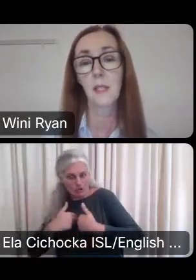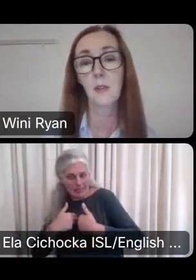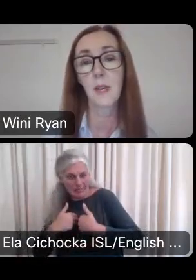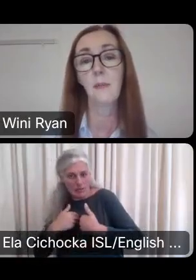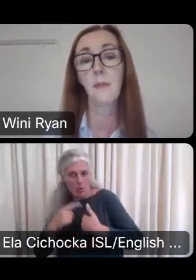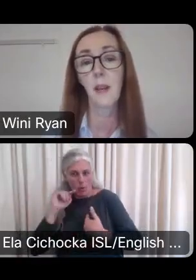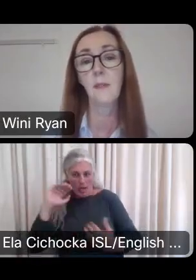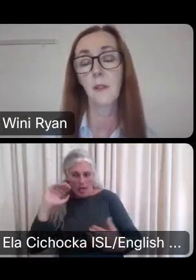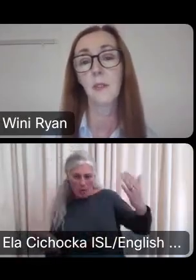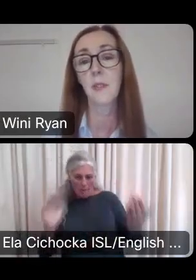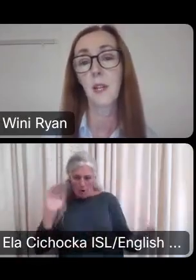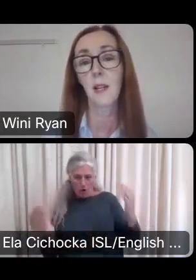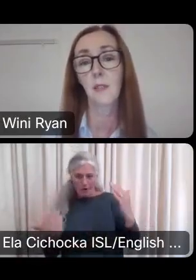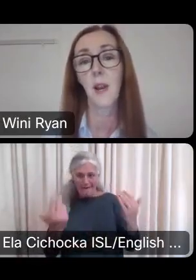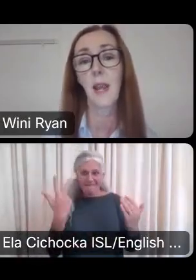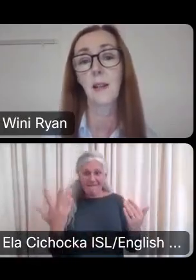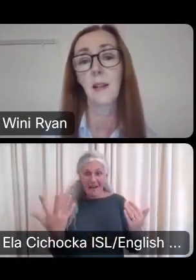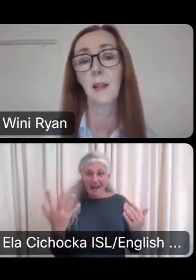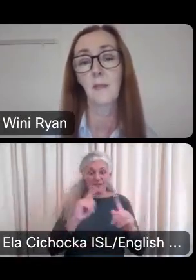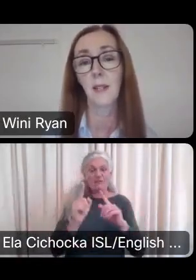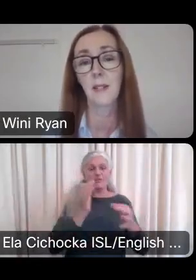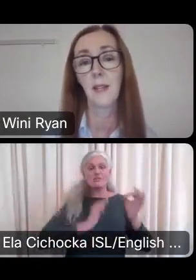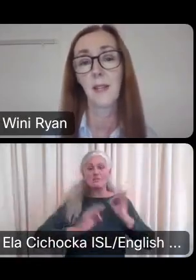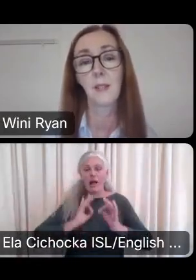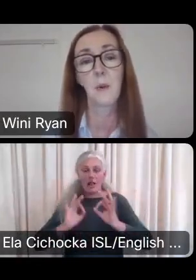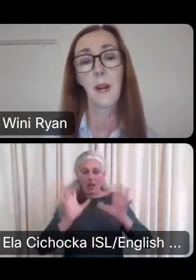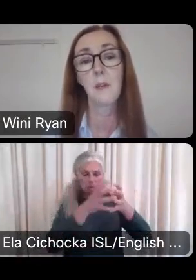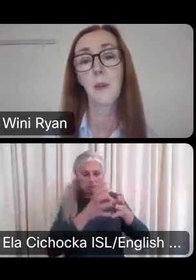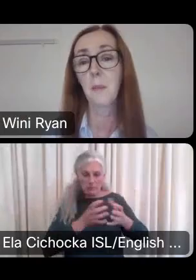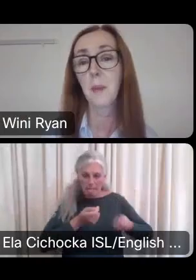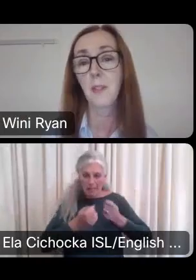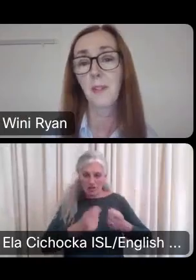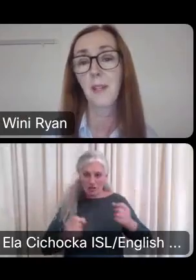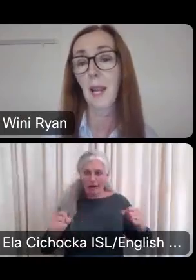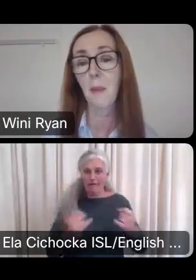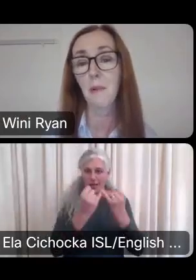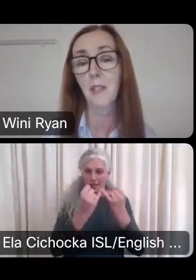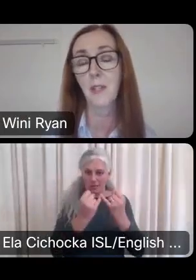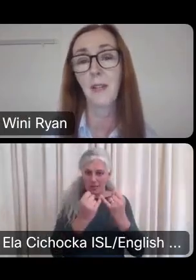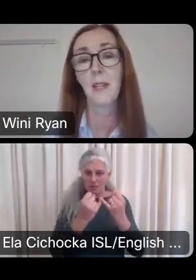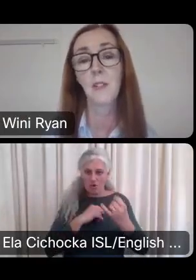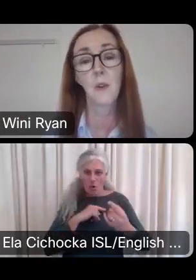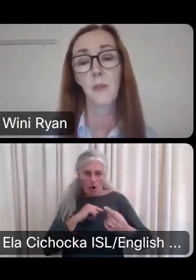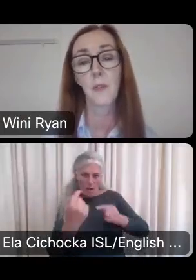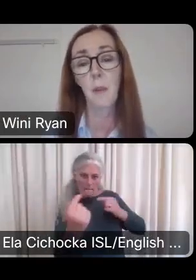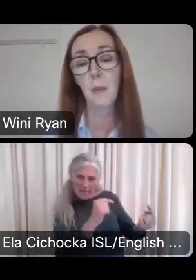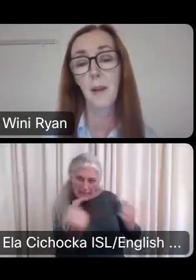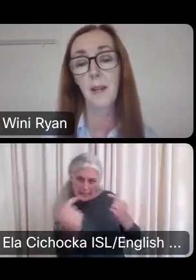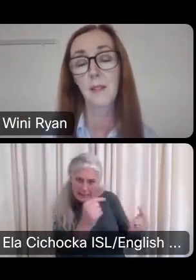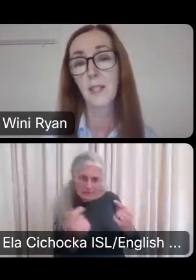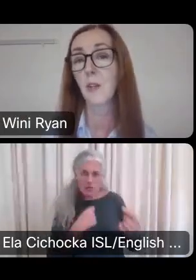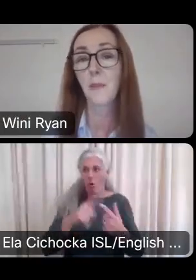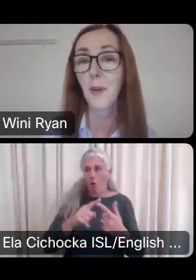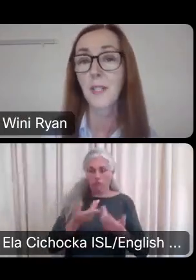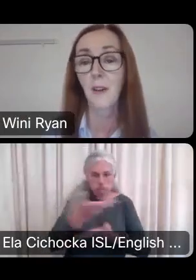against each other, you get 5 different styles for handling conflict. So are you a competitor, collaborator? Do you go for